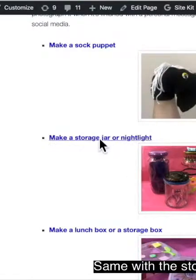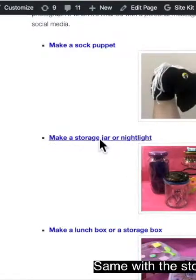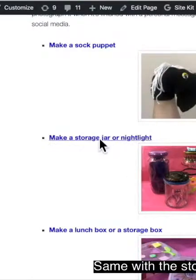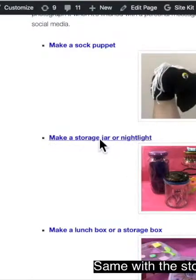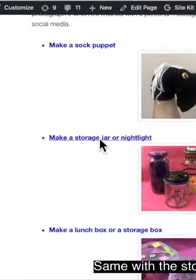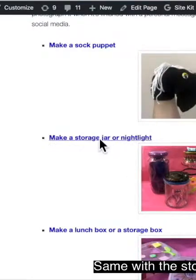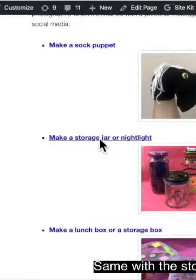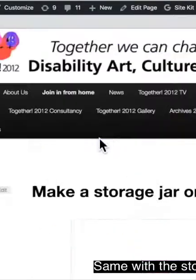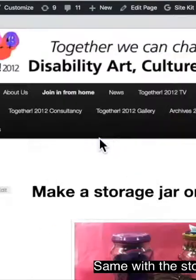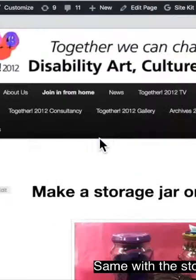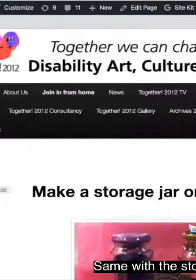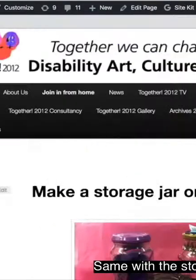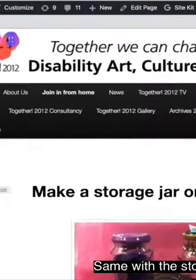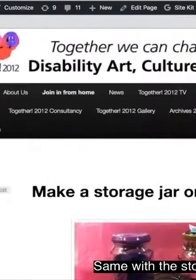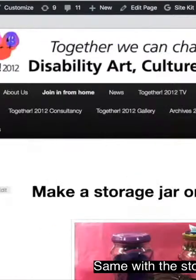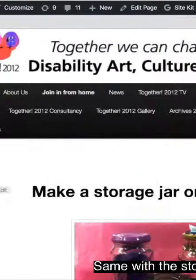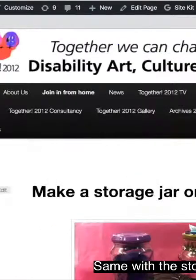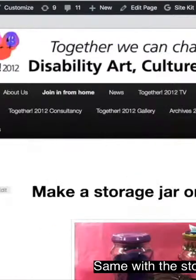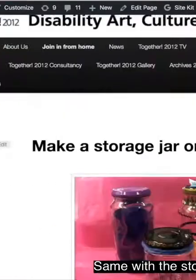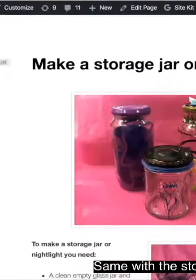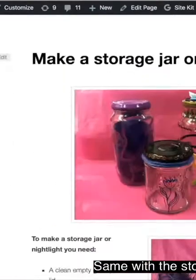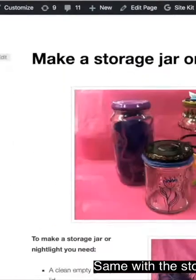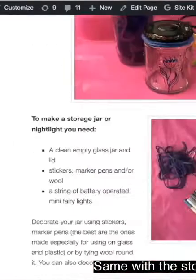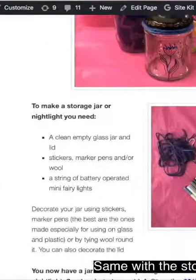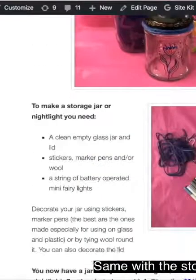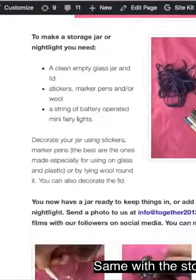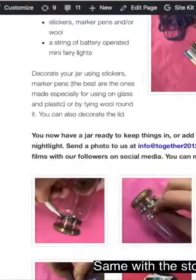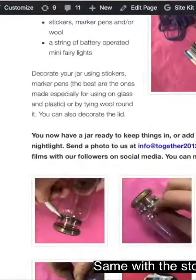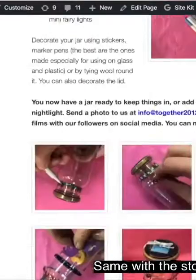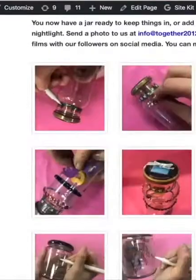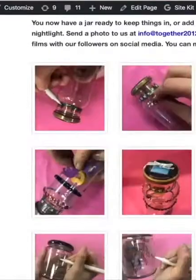Same with the storage jar.